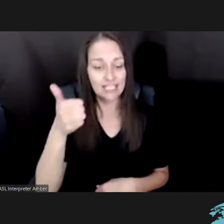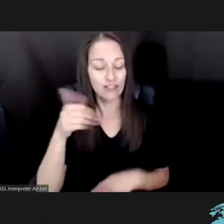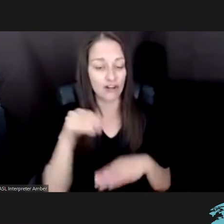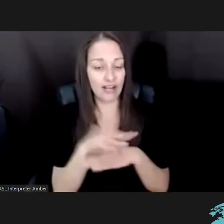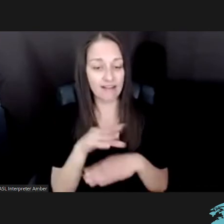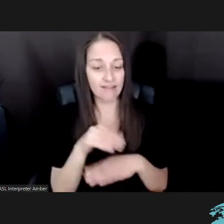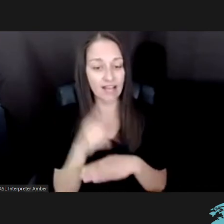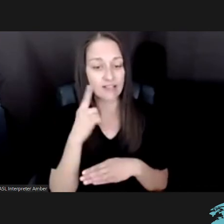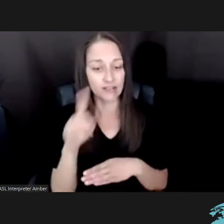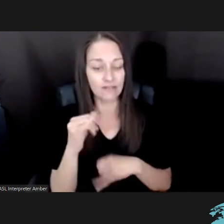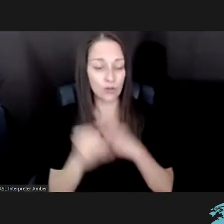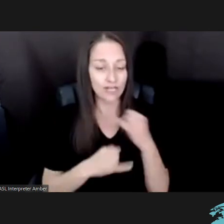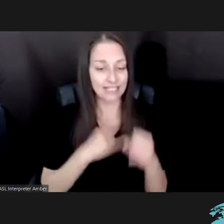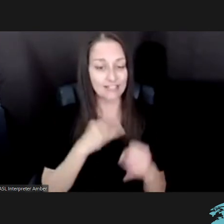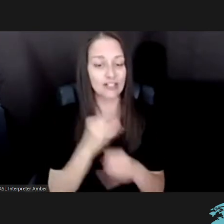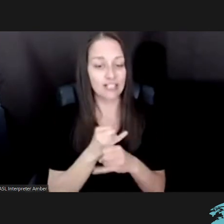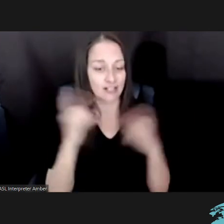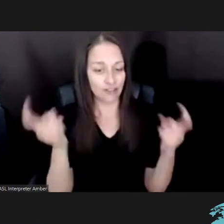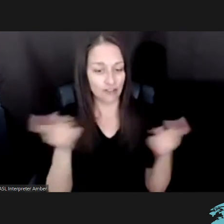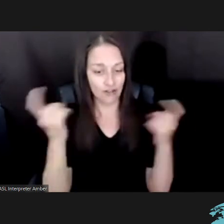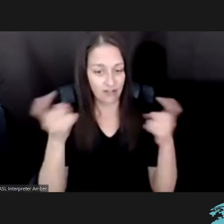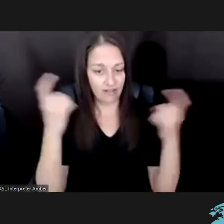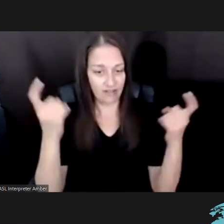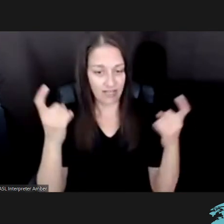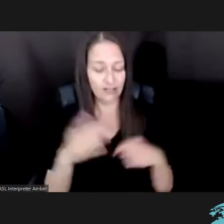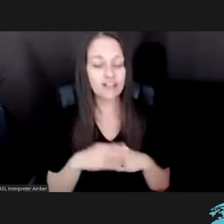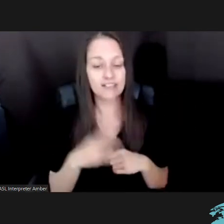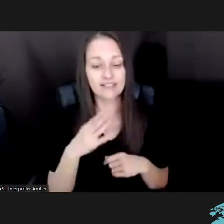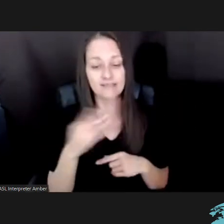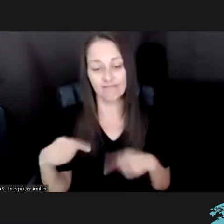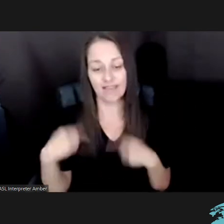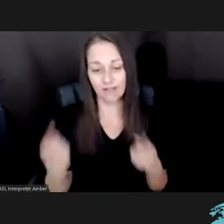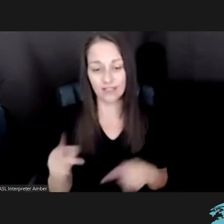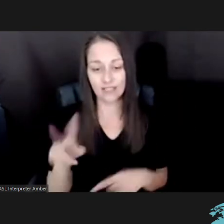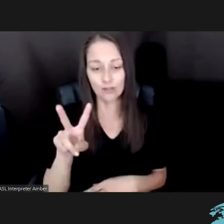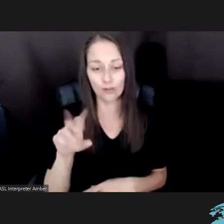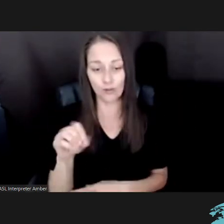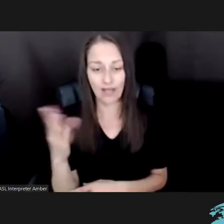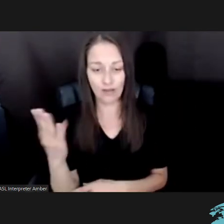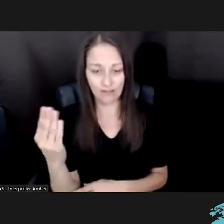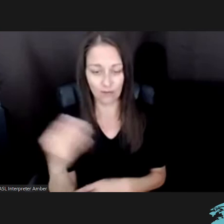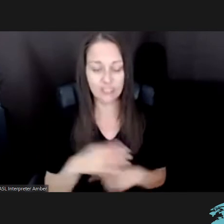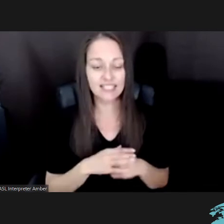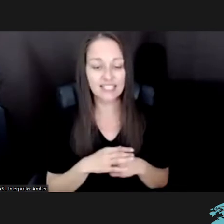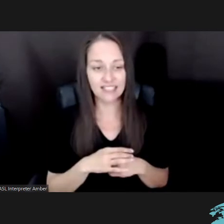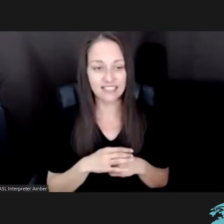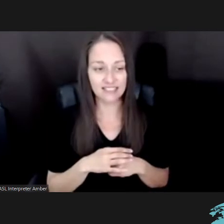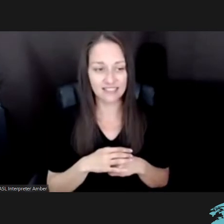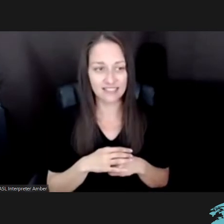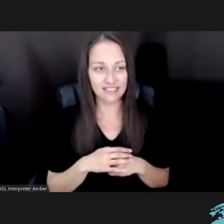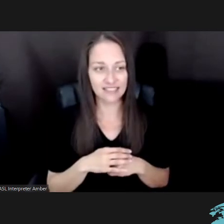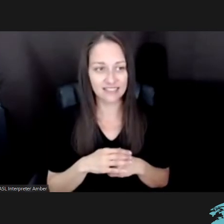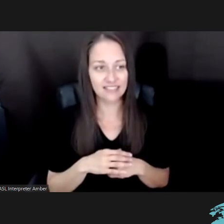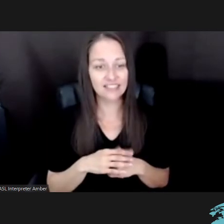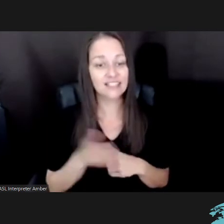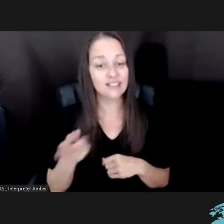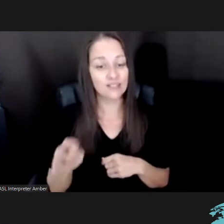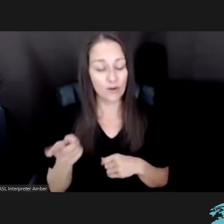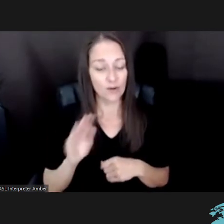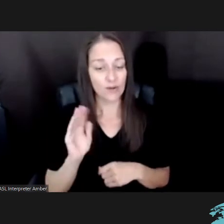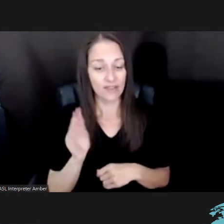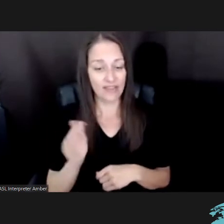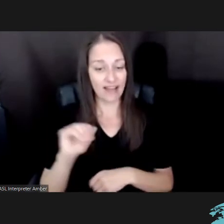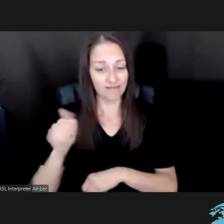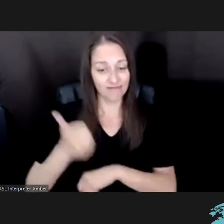to Fundación Teatro Mil since 2014. The Teatro Mil Foundation was founded by